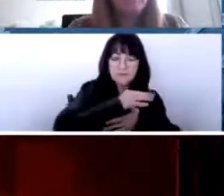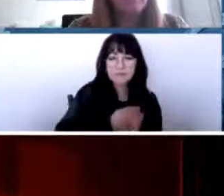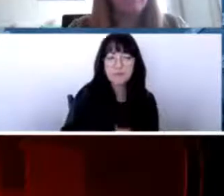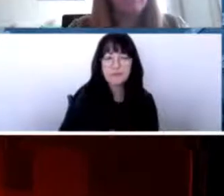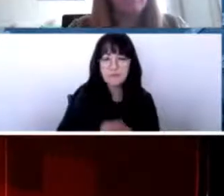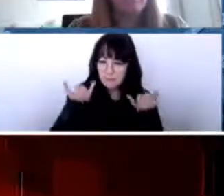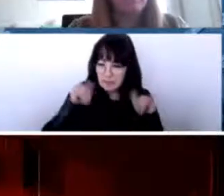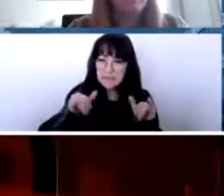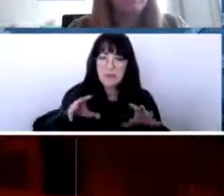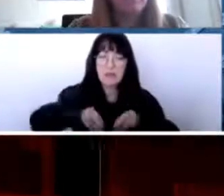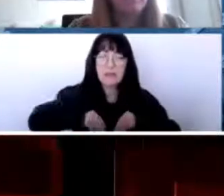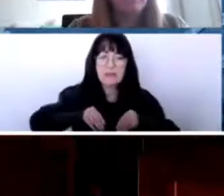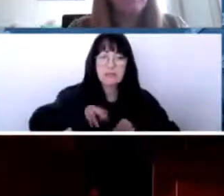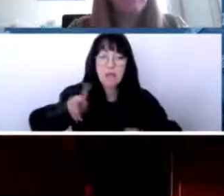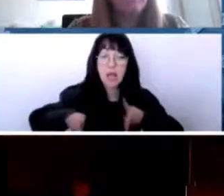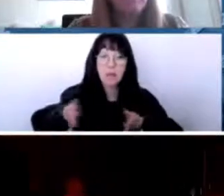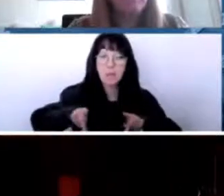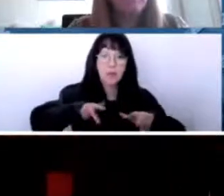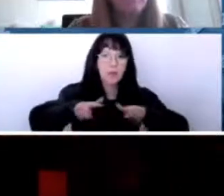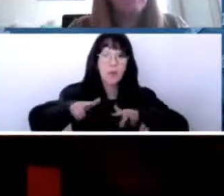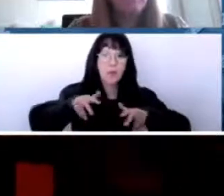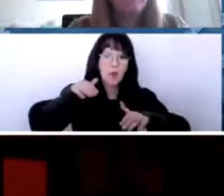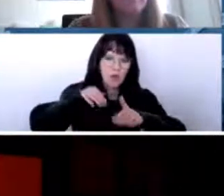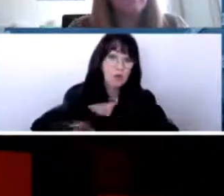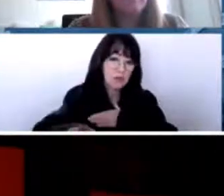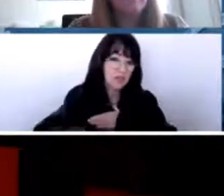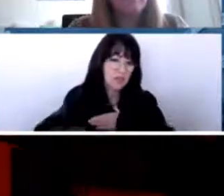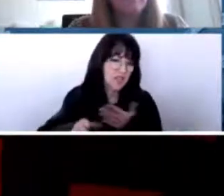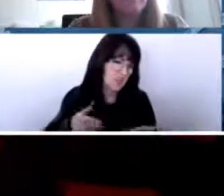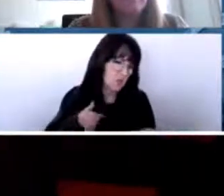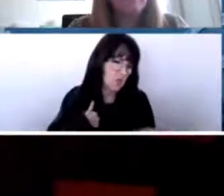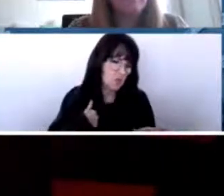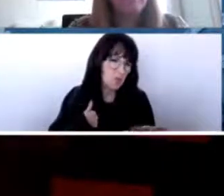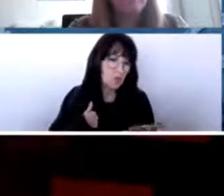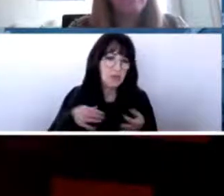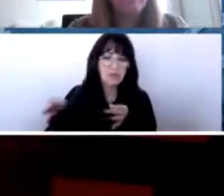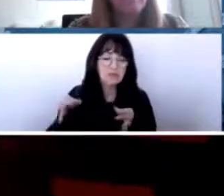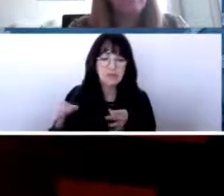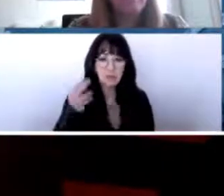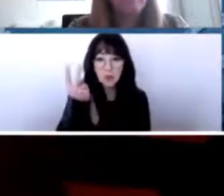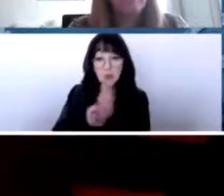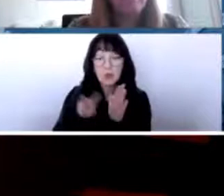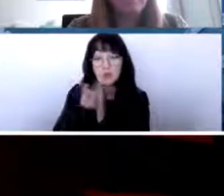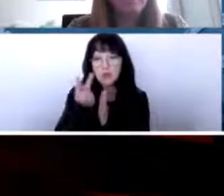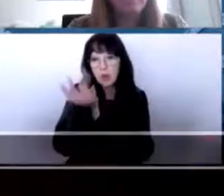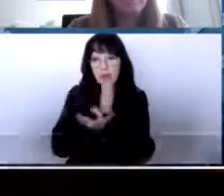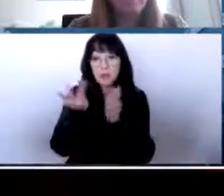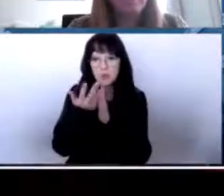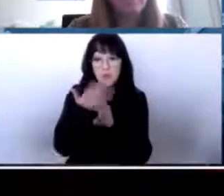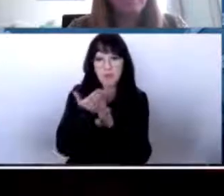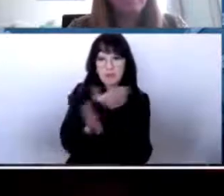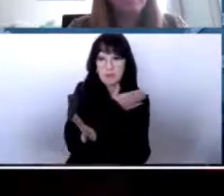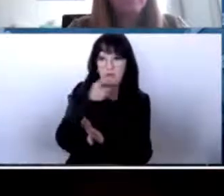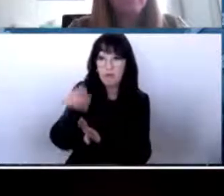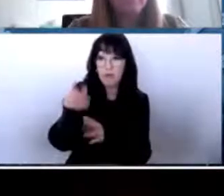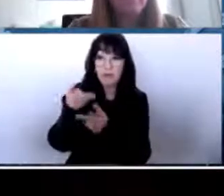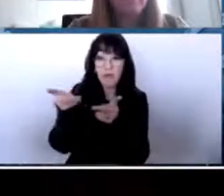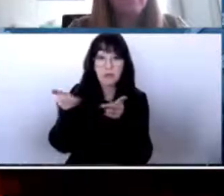as many walk-ups as possible. And usually we say about 2 hours or 3 hours before a site would close. It could be 6 or 7, depending